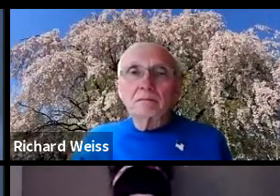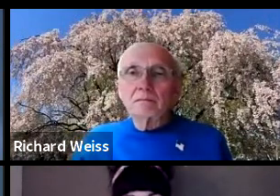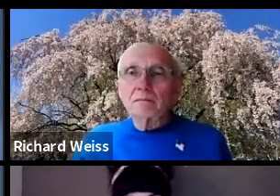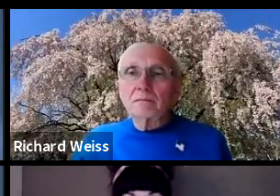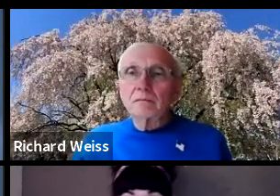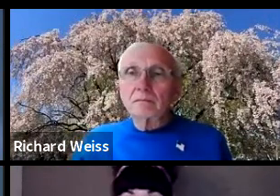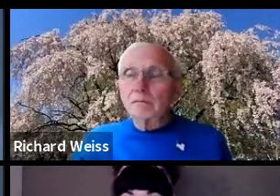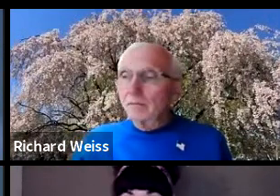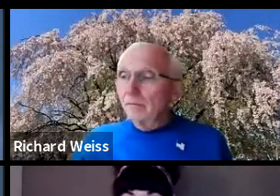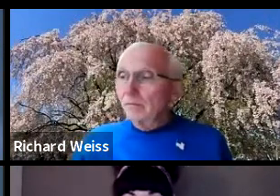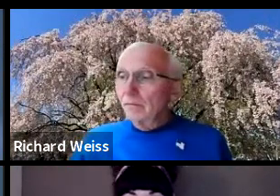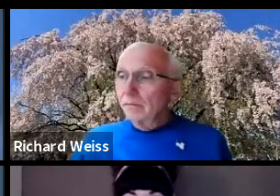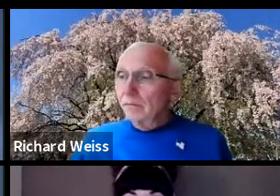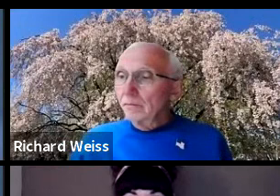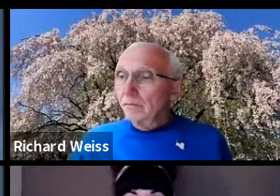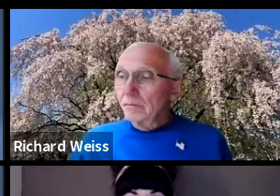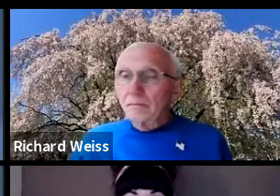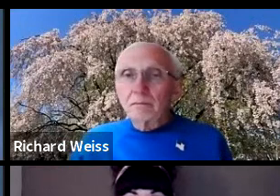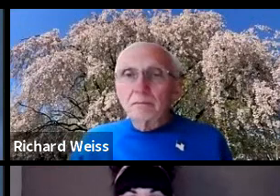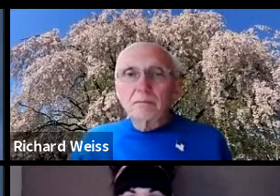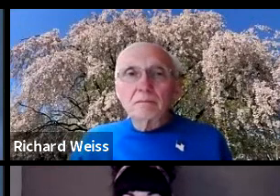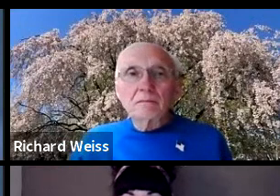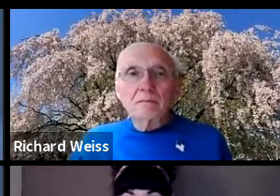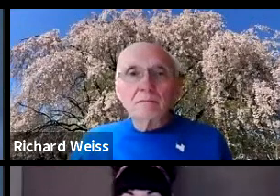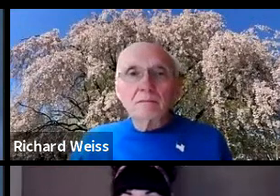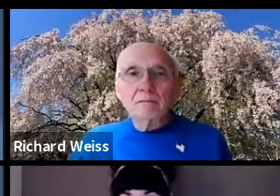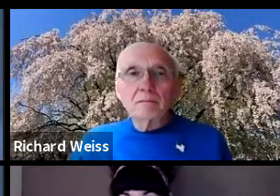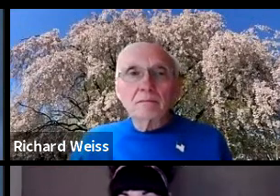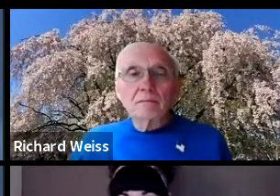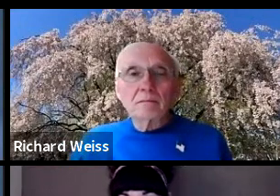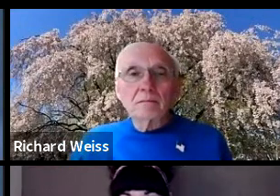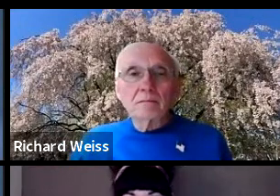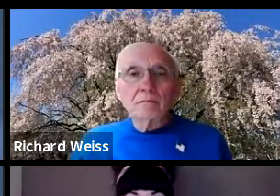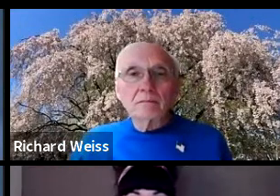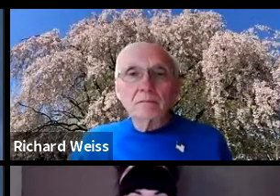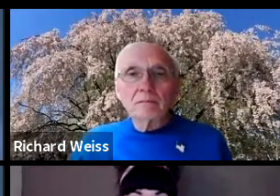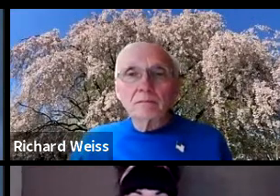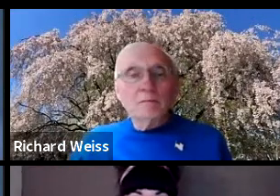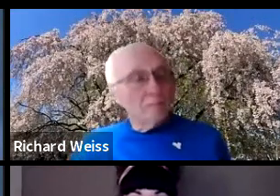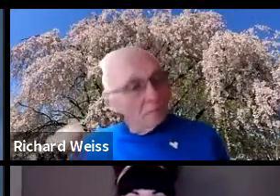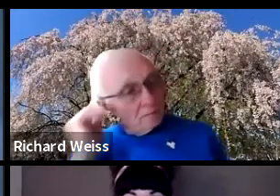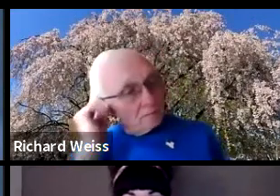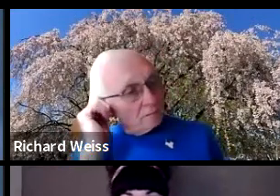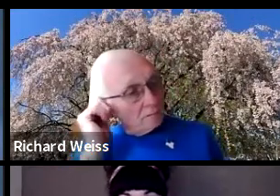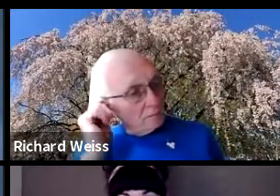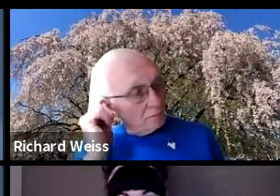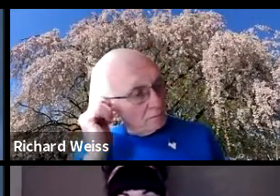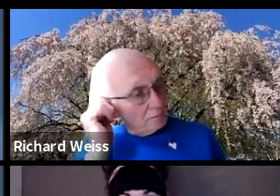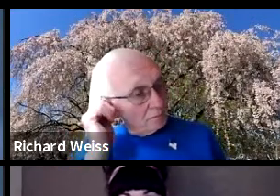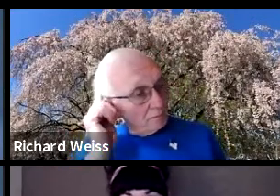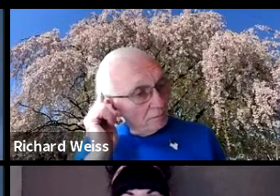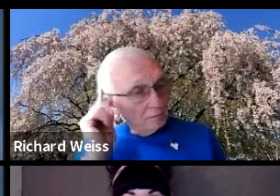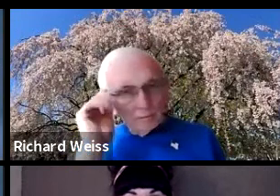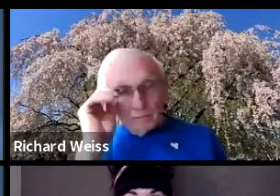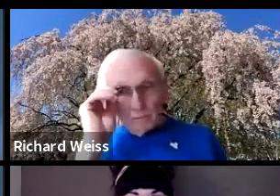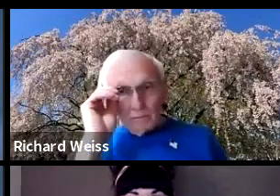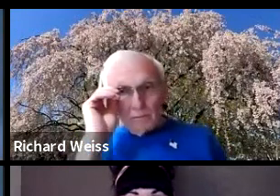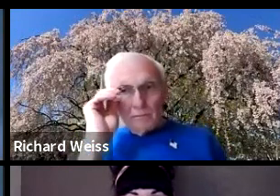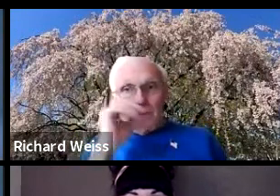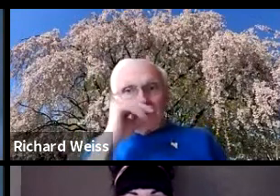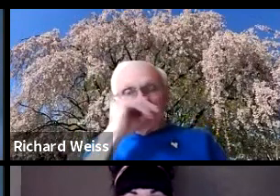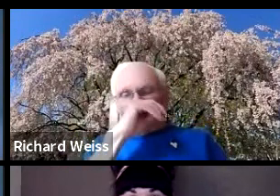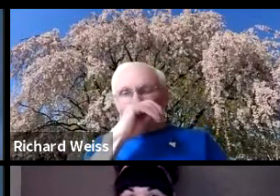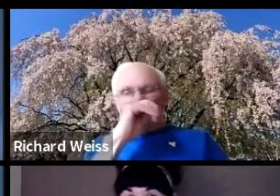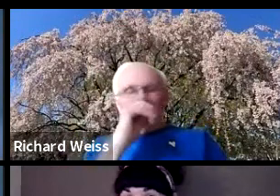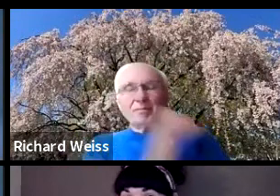Okay. All right. Let me see. And Madam